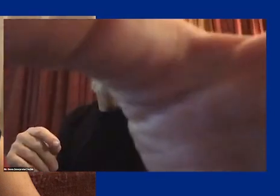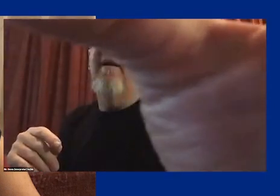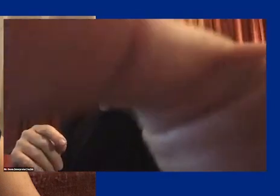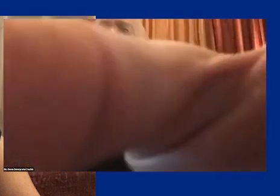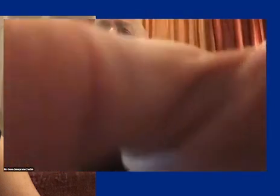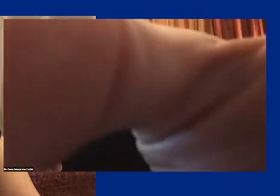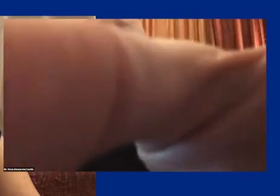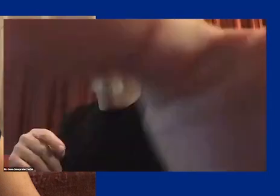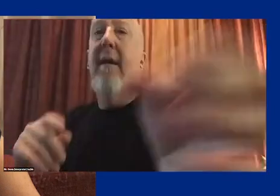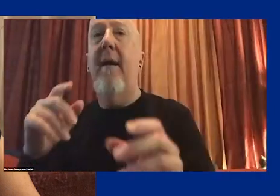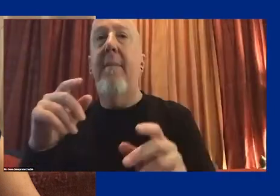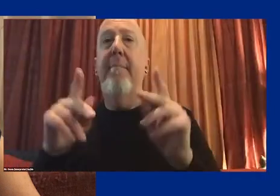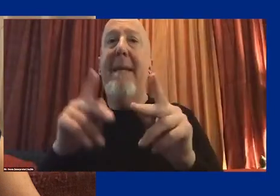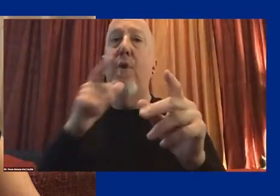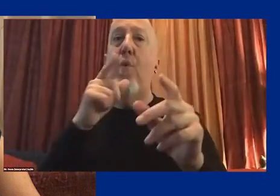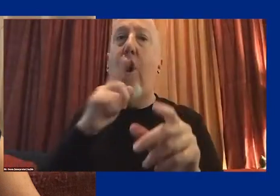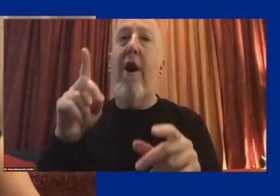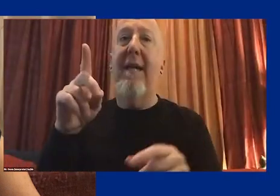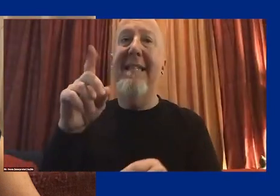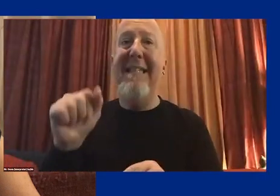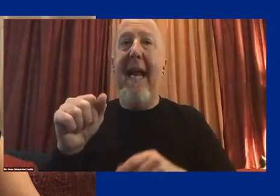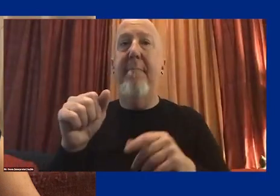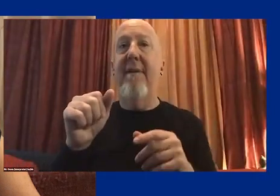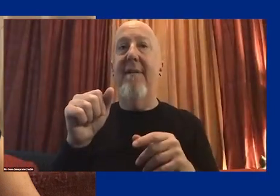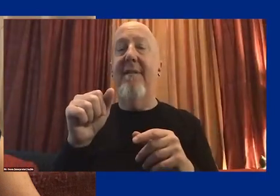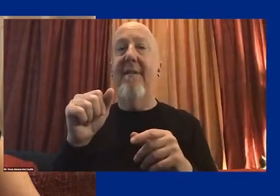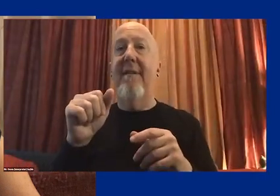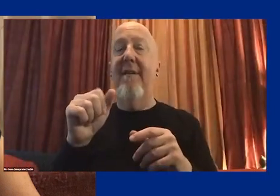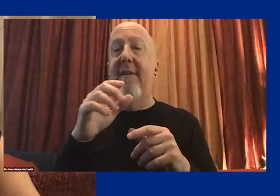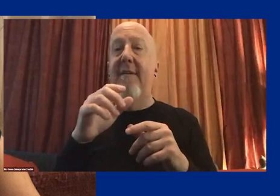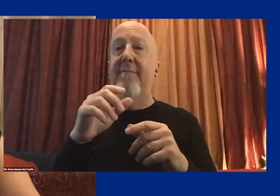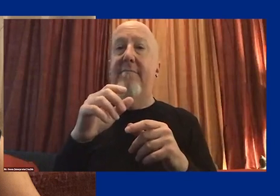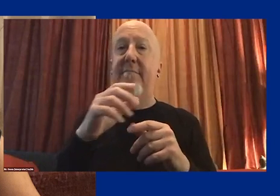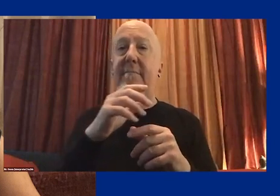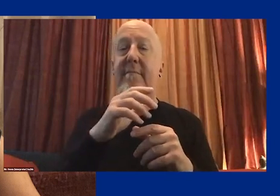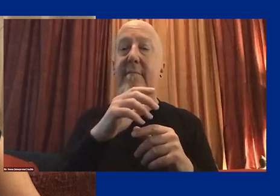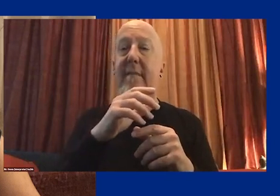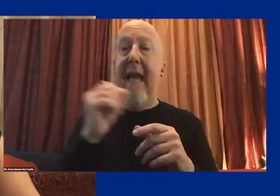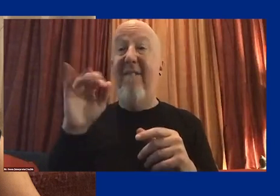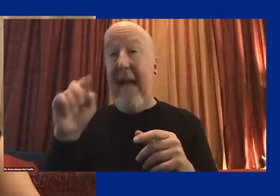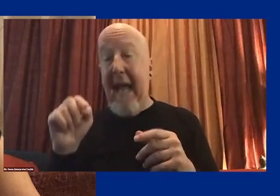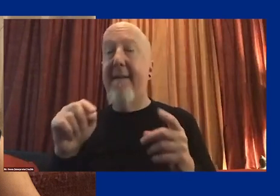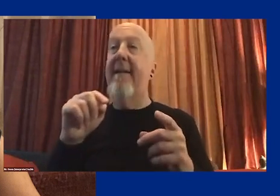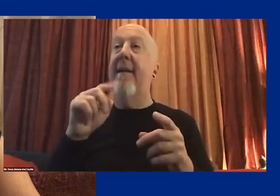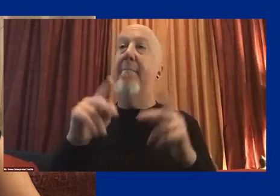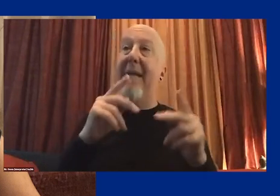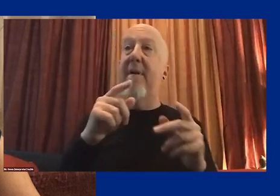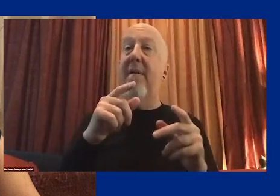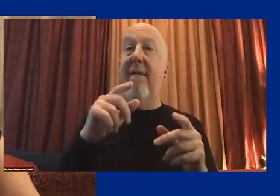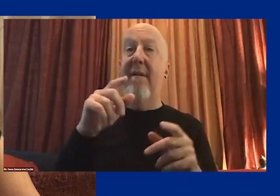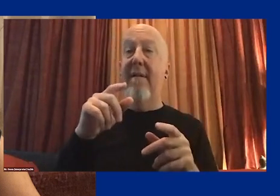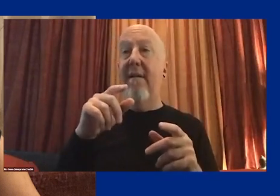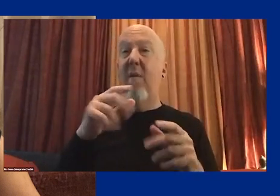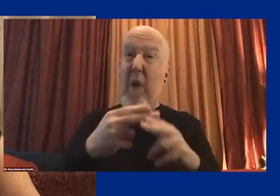fat. There are people whose fat is itself a disabling condition, and people whose weight is the result